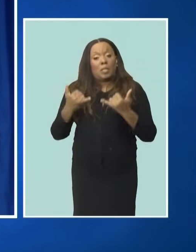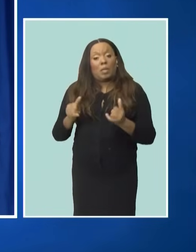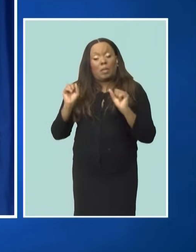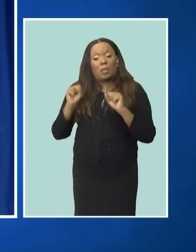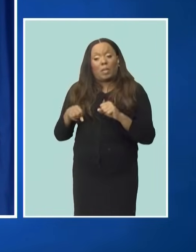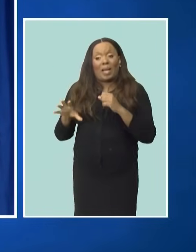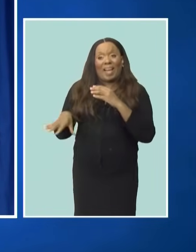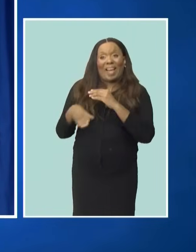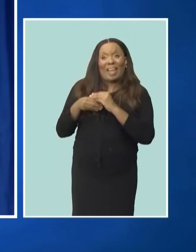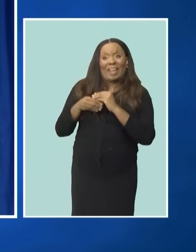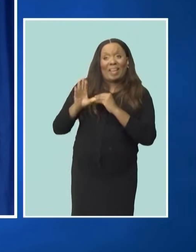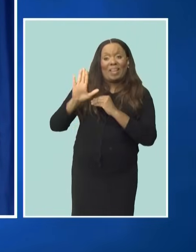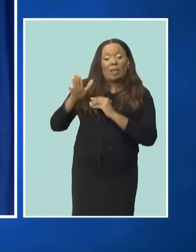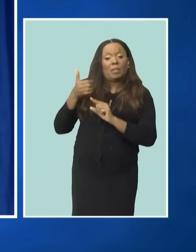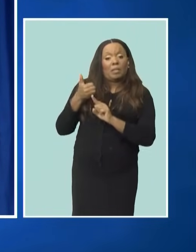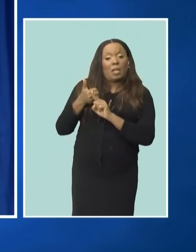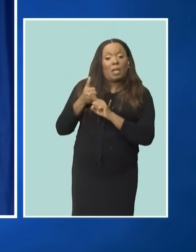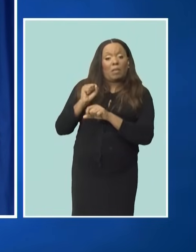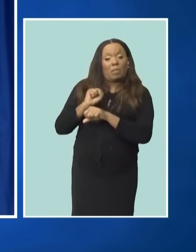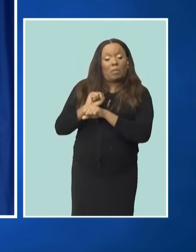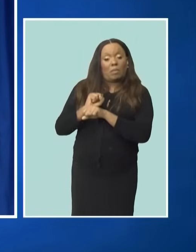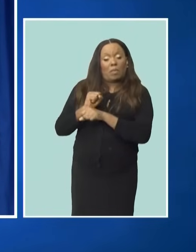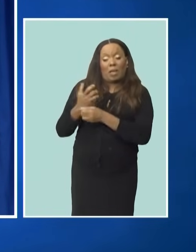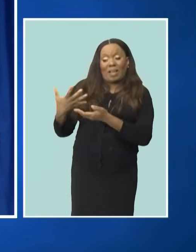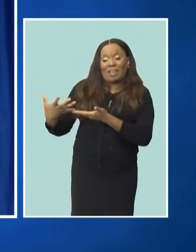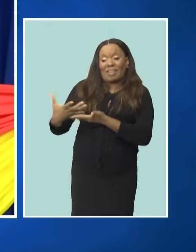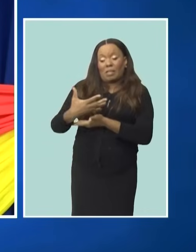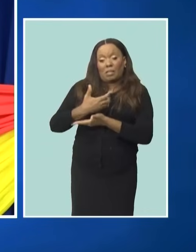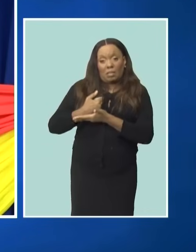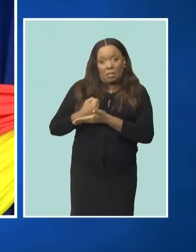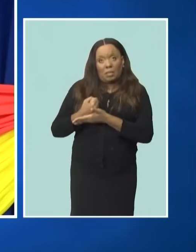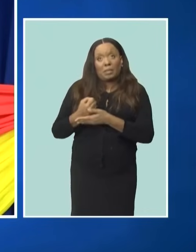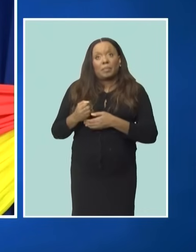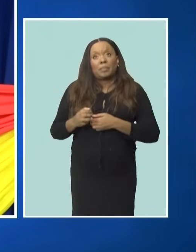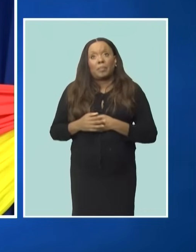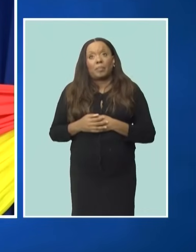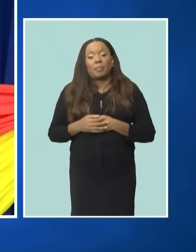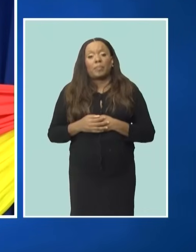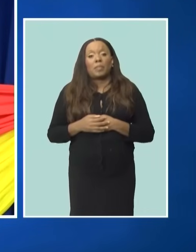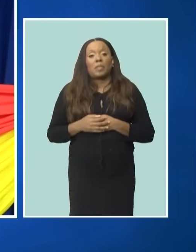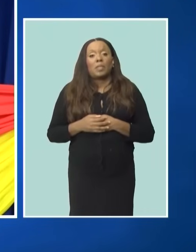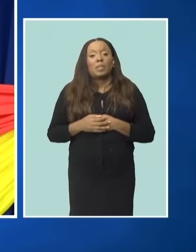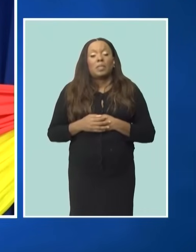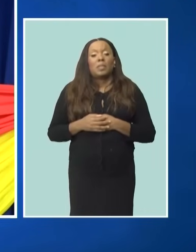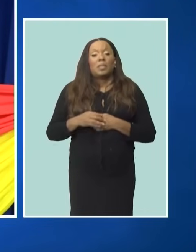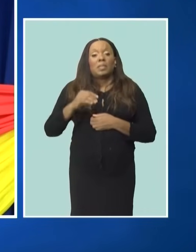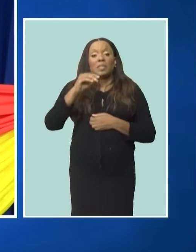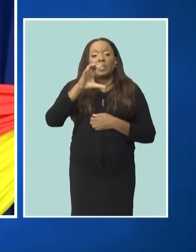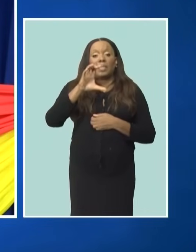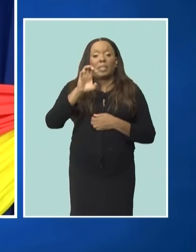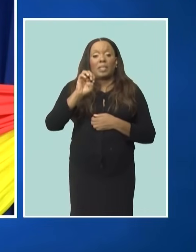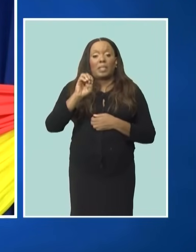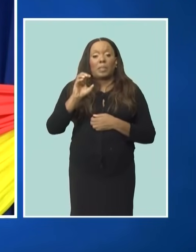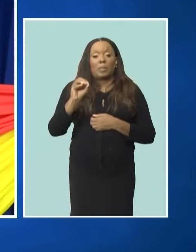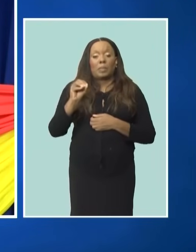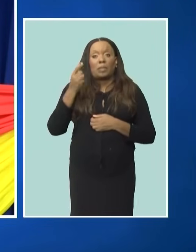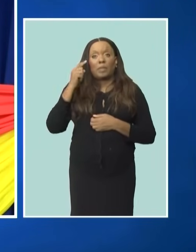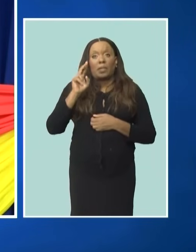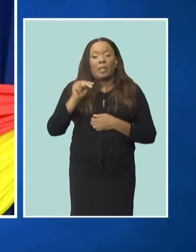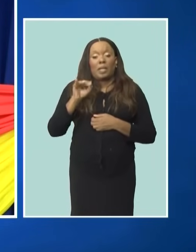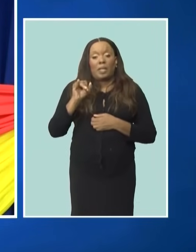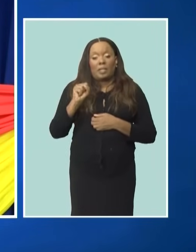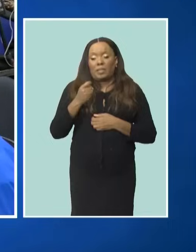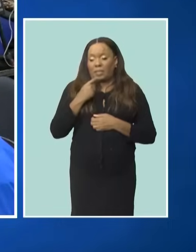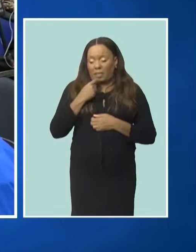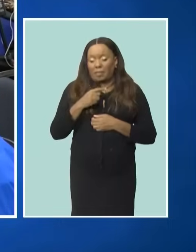self-employed earnings to your employment earnings. Chief Executive Officer of the NIS, Kim Tudor, says